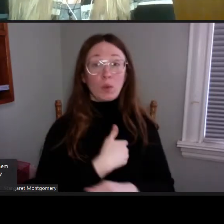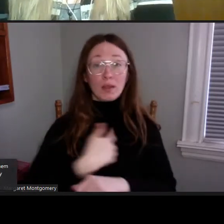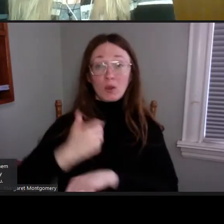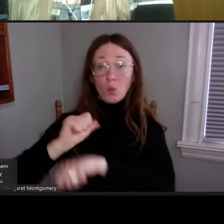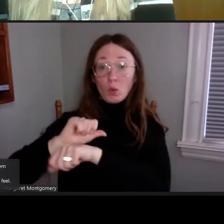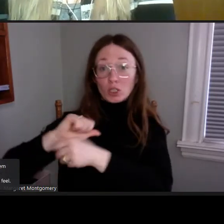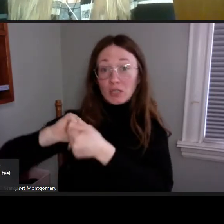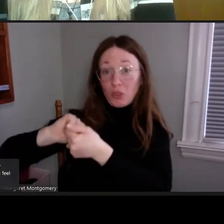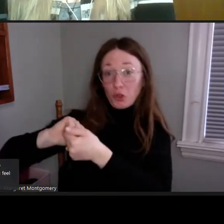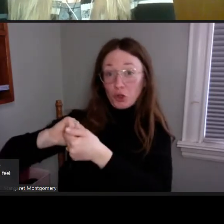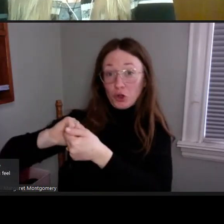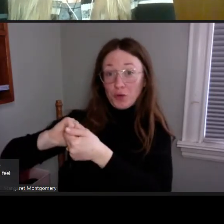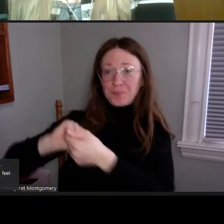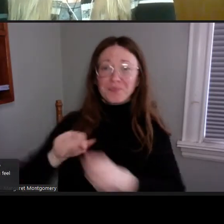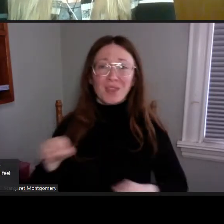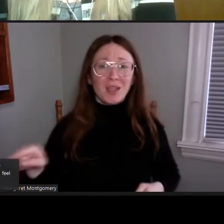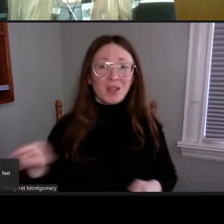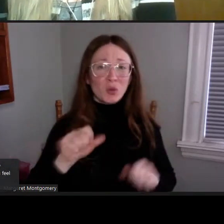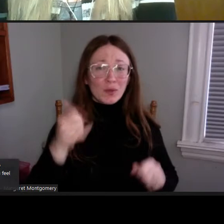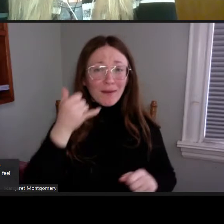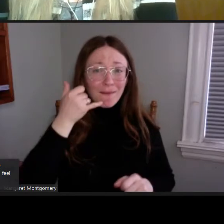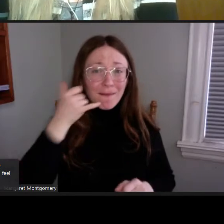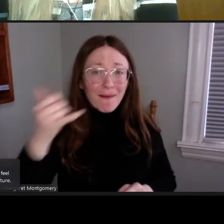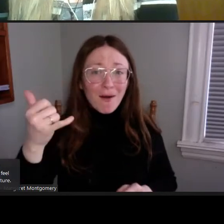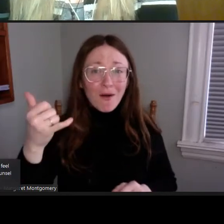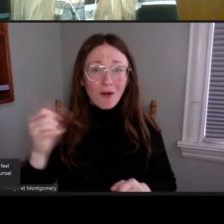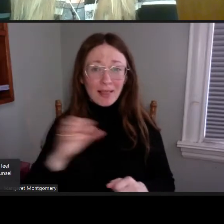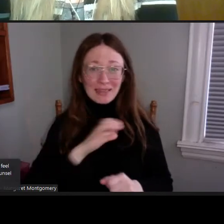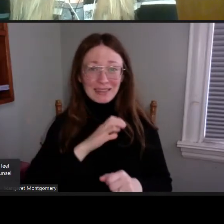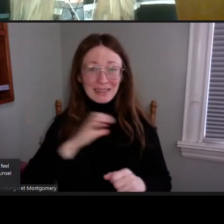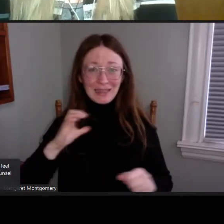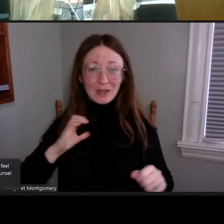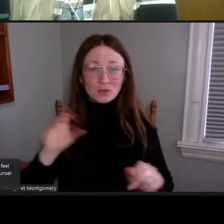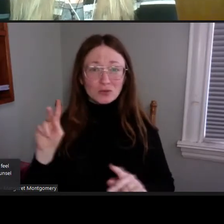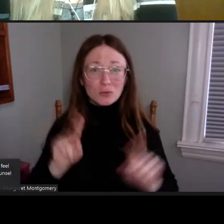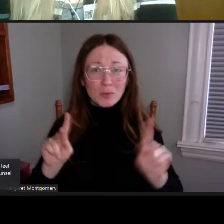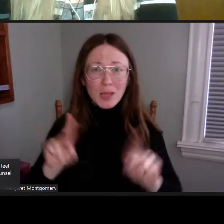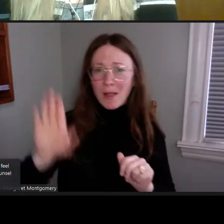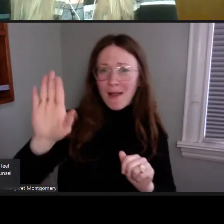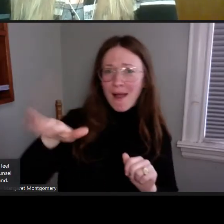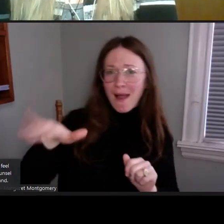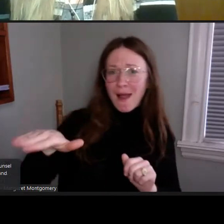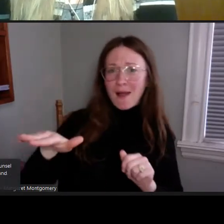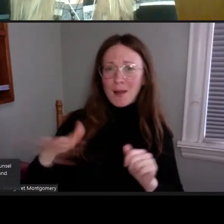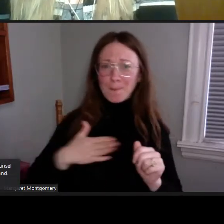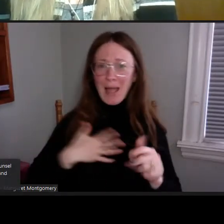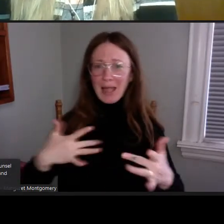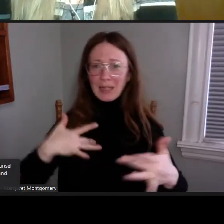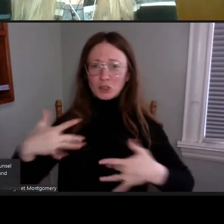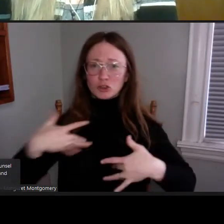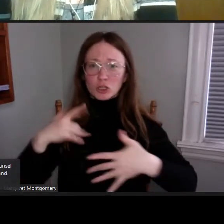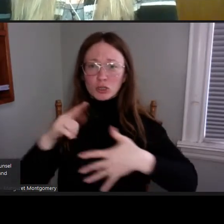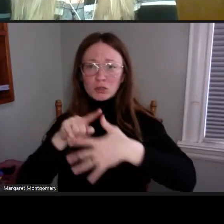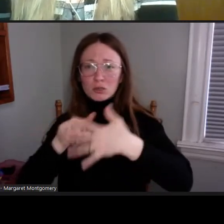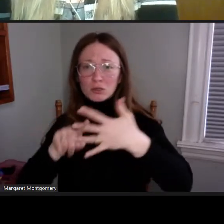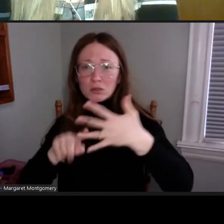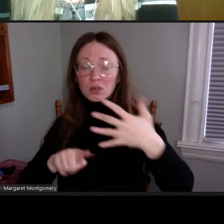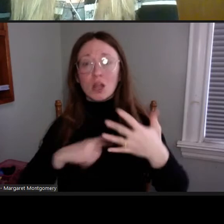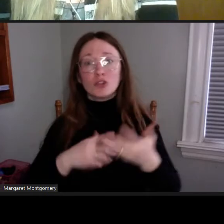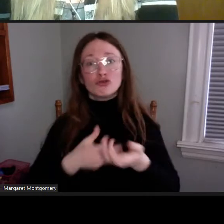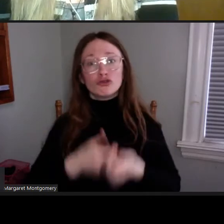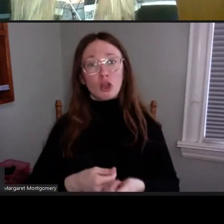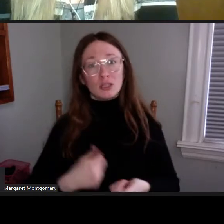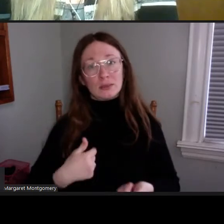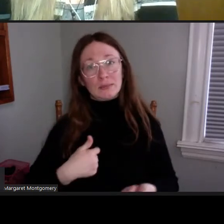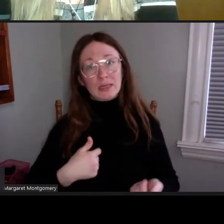you feel comfortable with, getting a hold of your council people and bringing up issues and concerns. And trust me, I've done